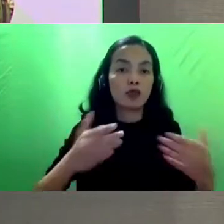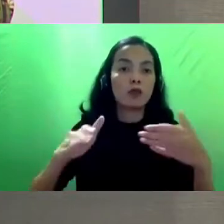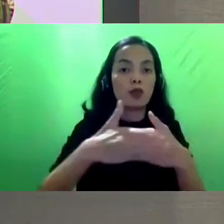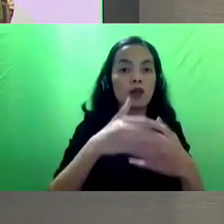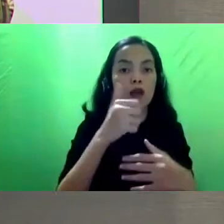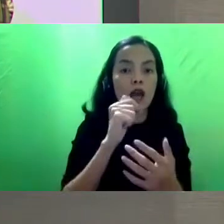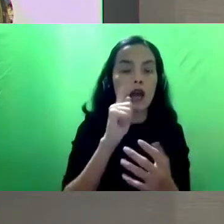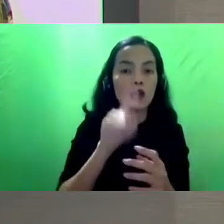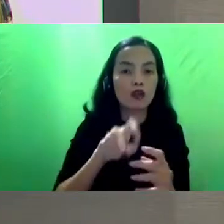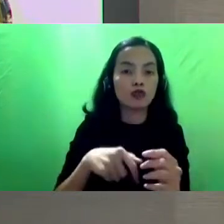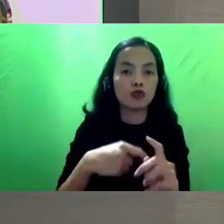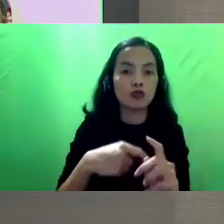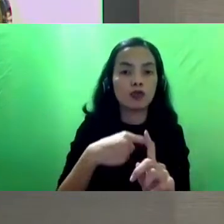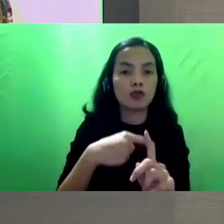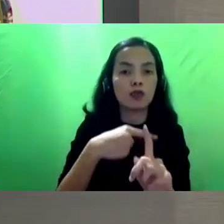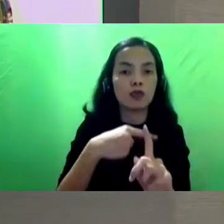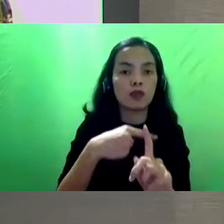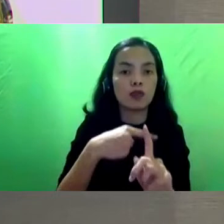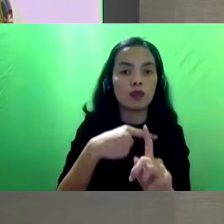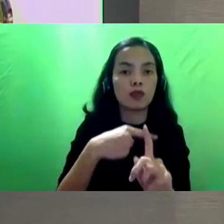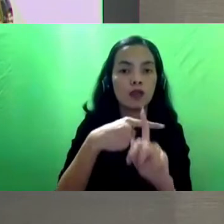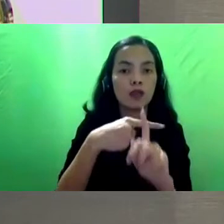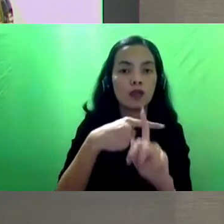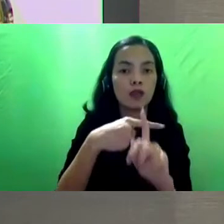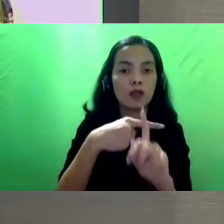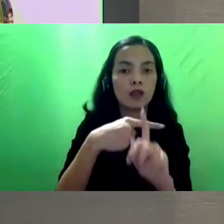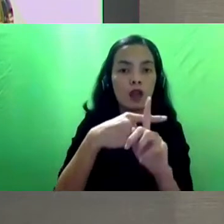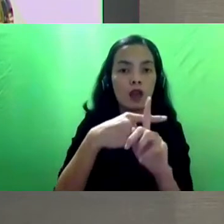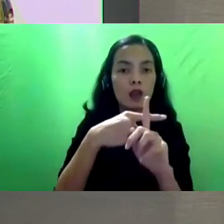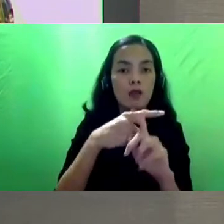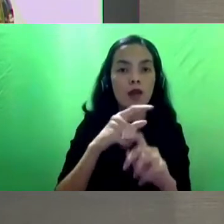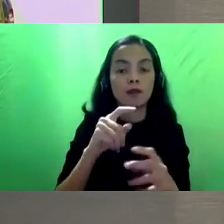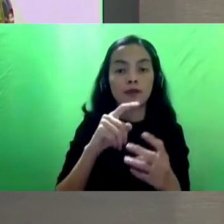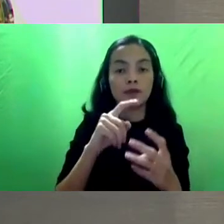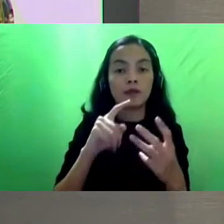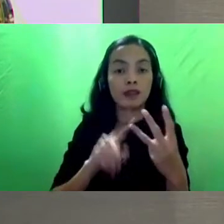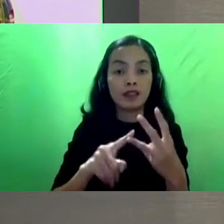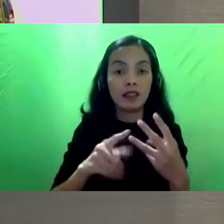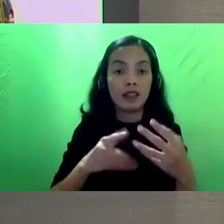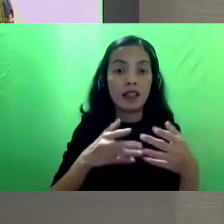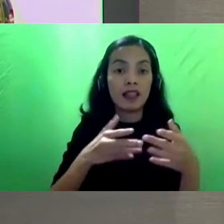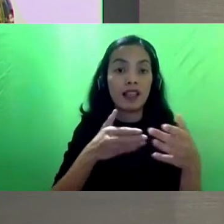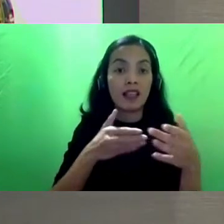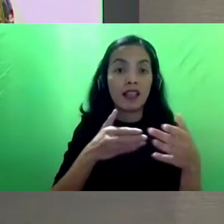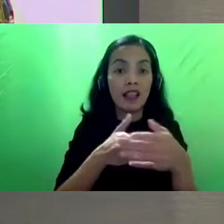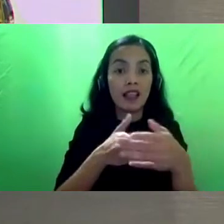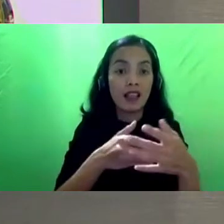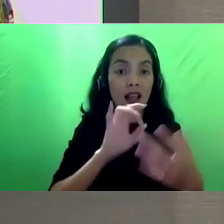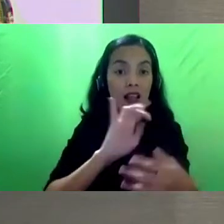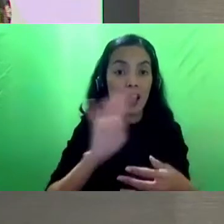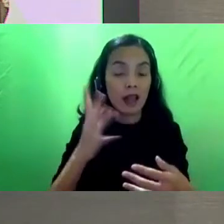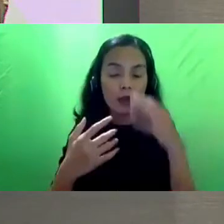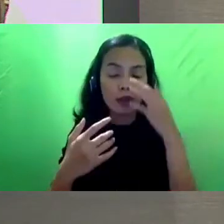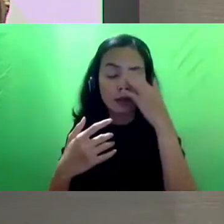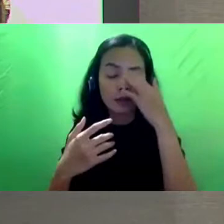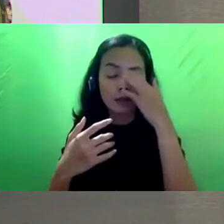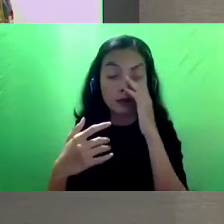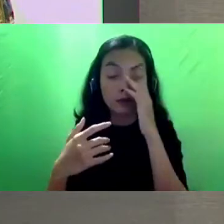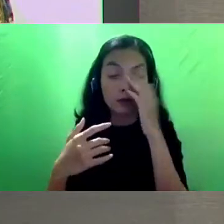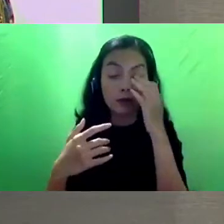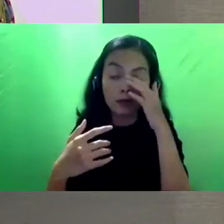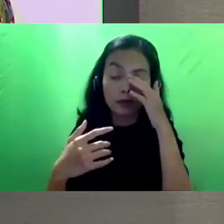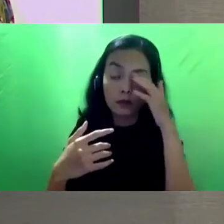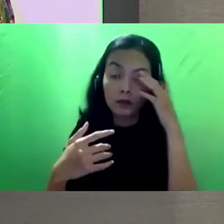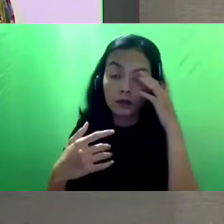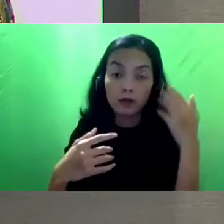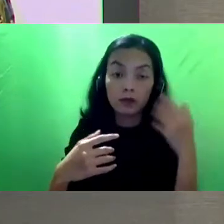that while it's already been 4 times budget increase